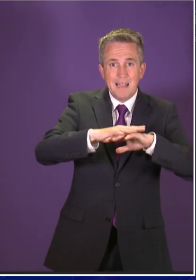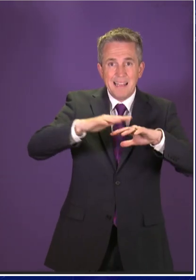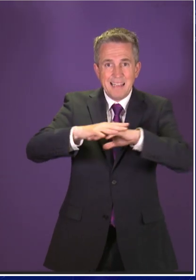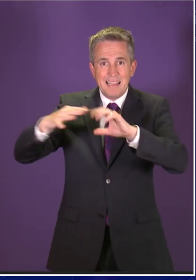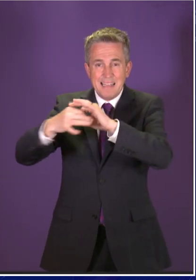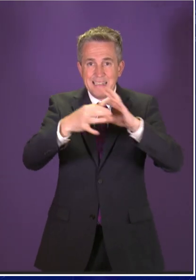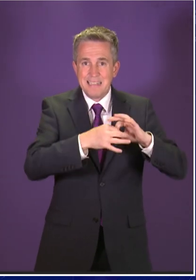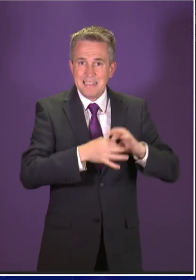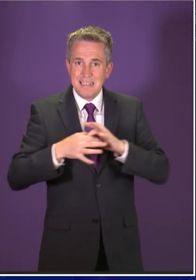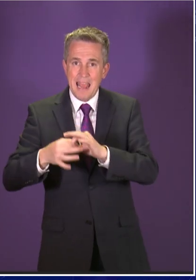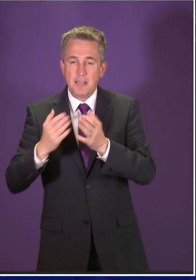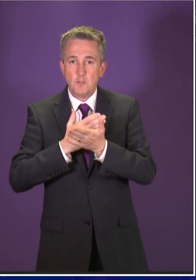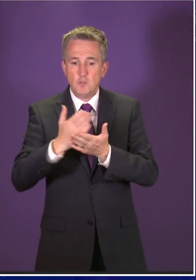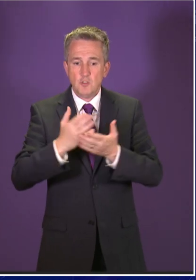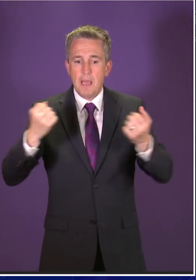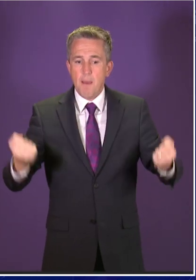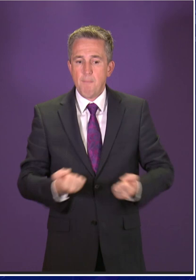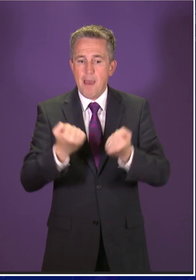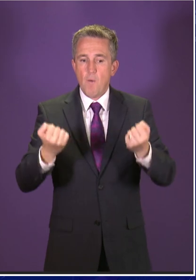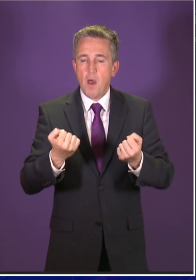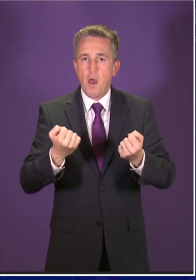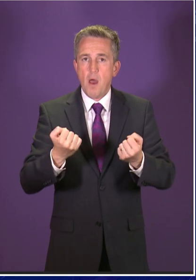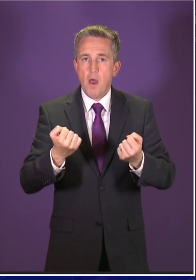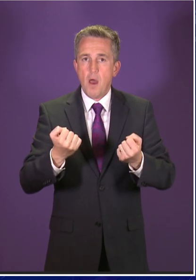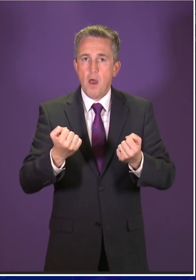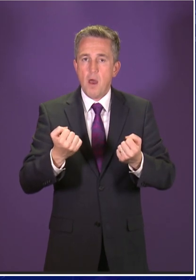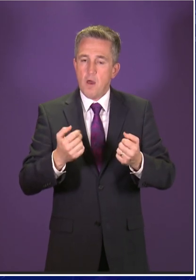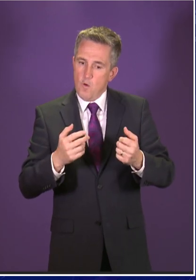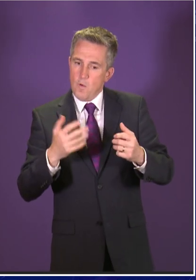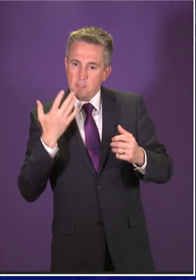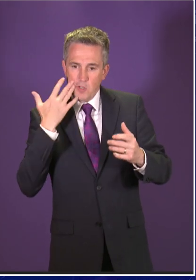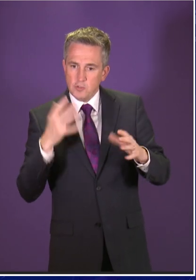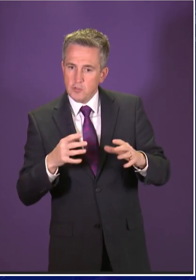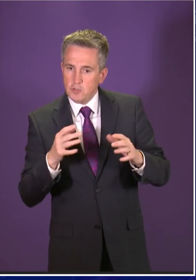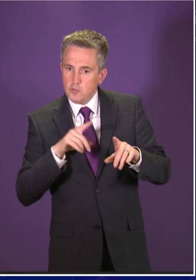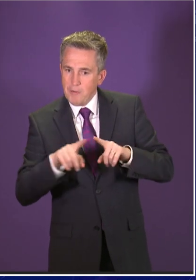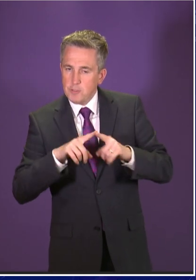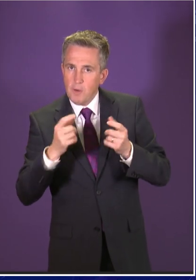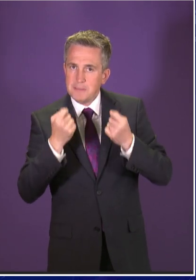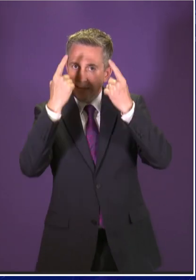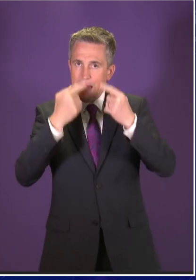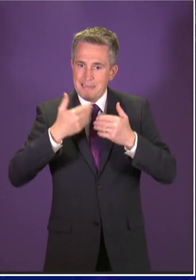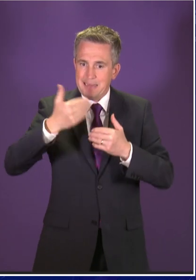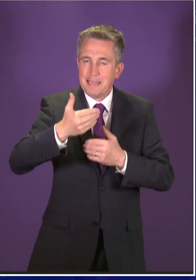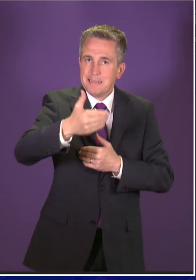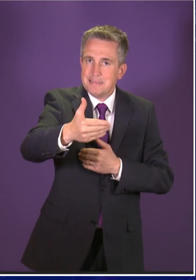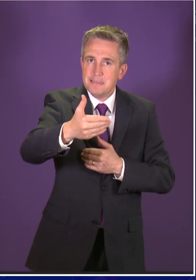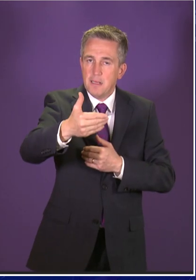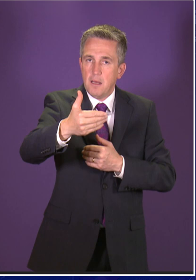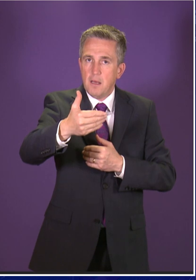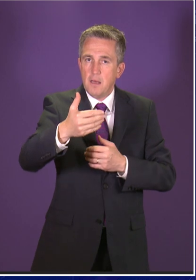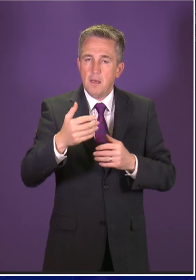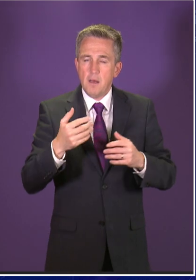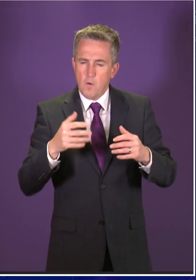fundamentally new dynamics of power. We're just in the earliest stages of understanding this. We're sort of in the position that Locke might have been in, of just